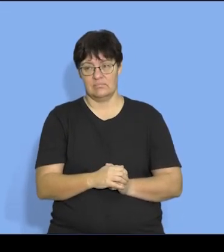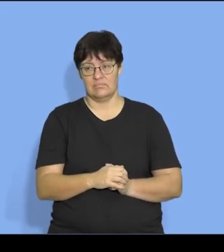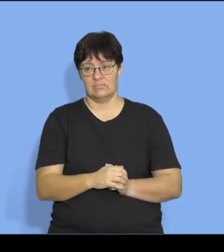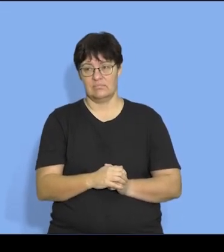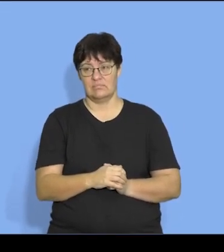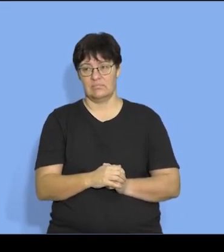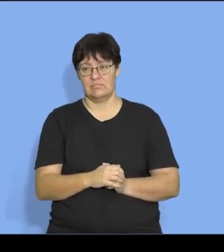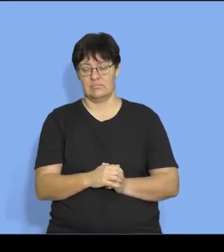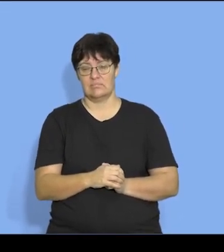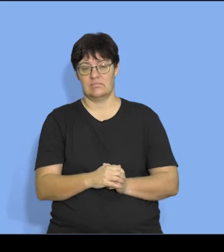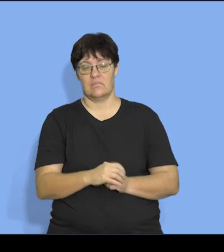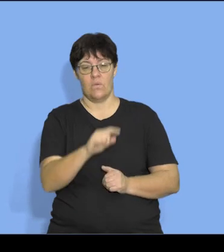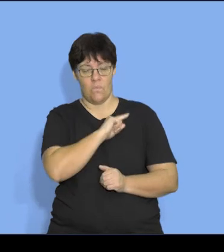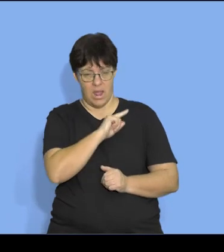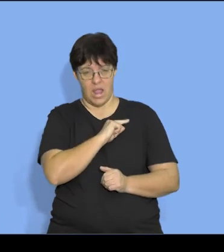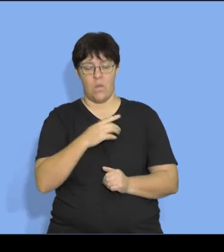east. I wanted